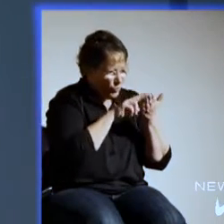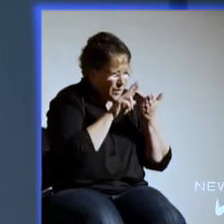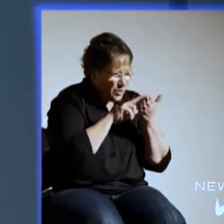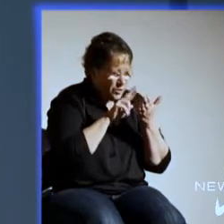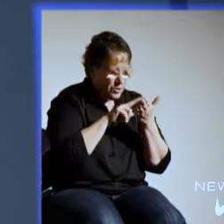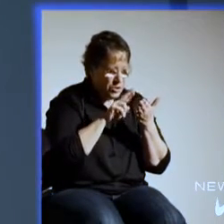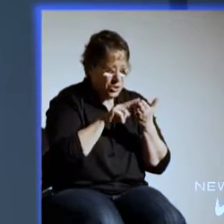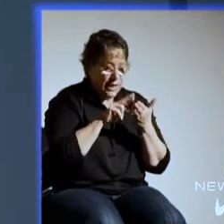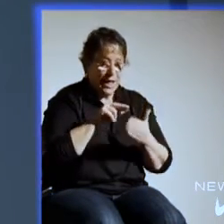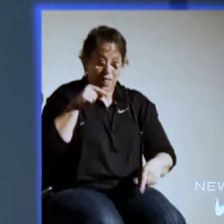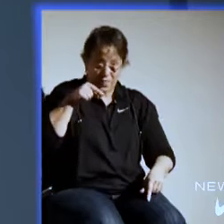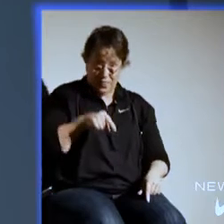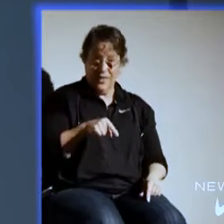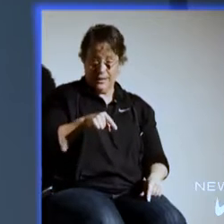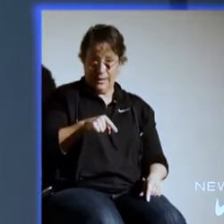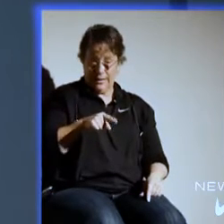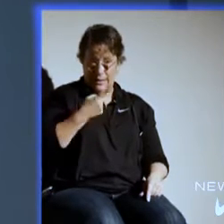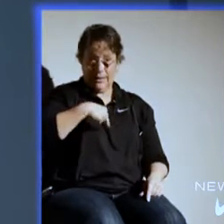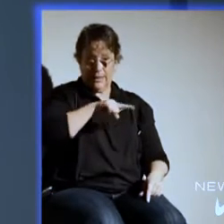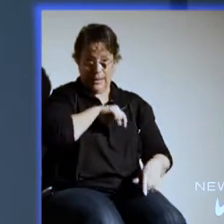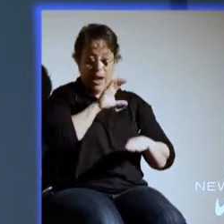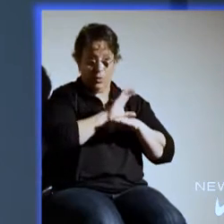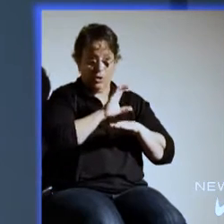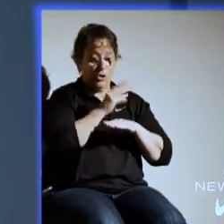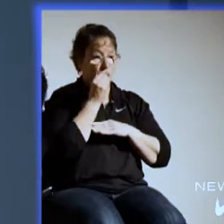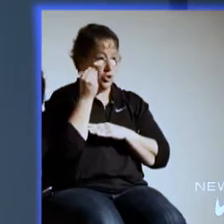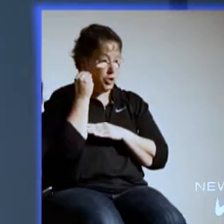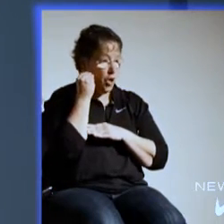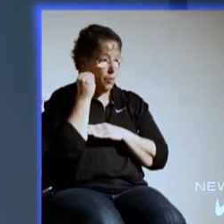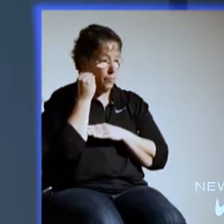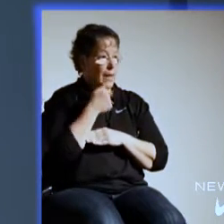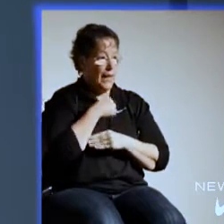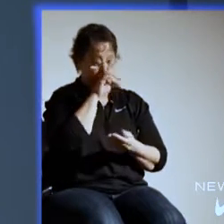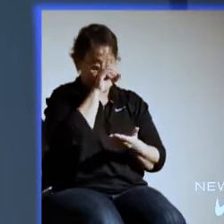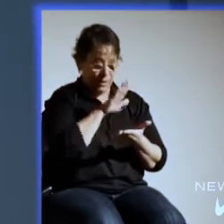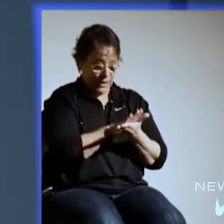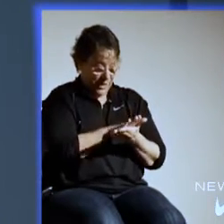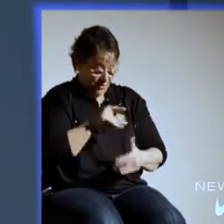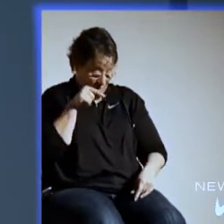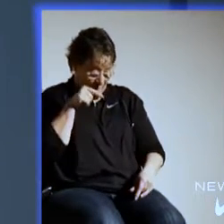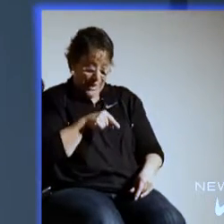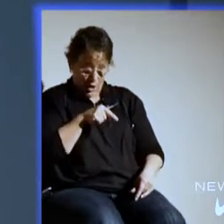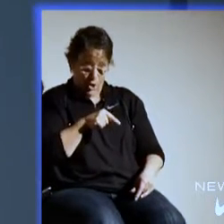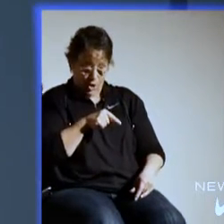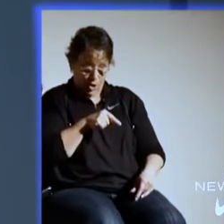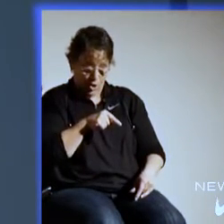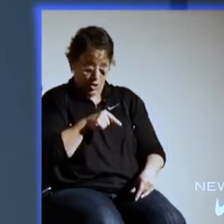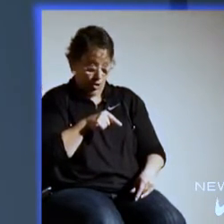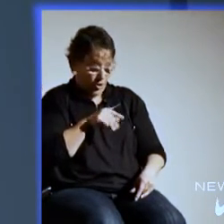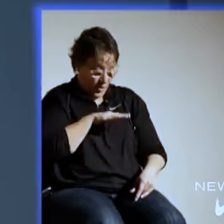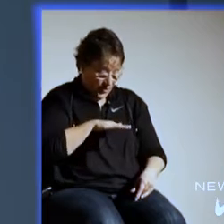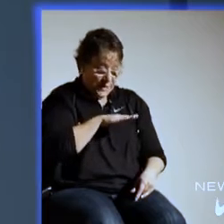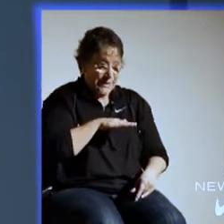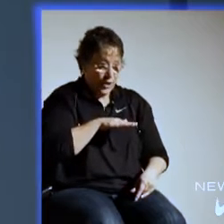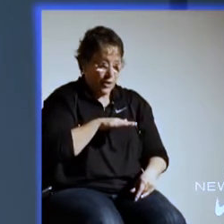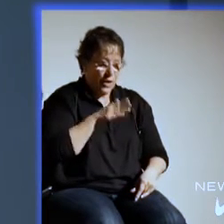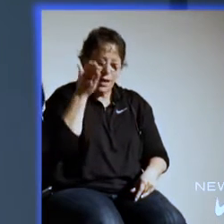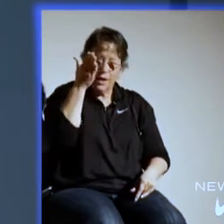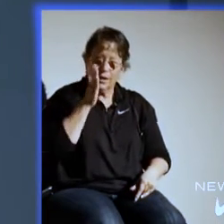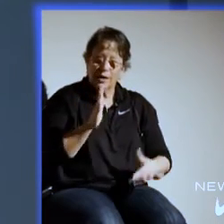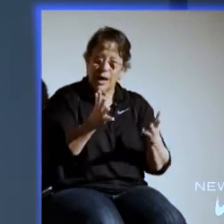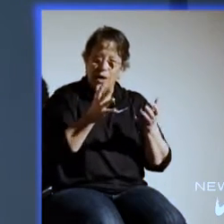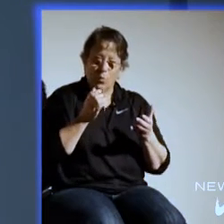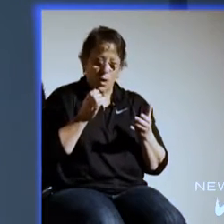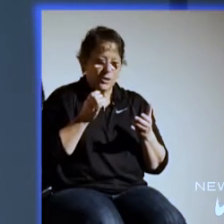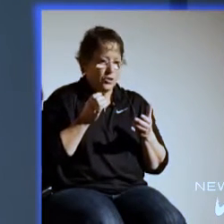This here is our church home. And I believe that from this location, God wants to grow this ministry. Someday we're going